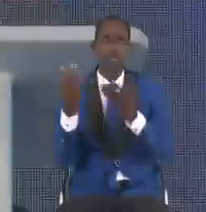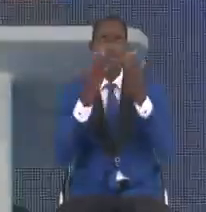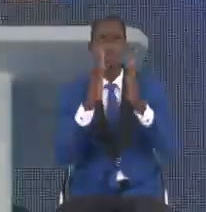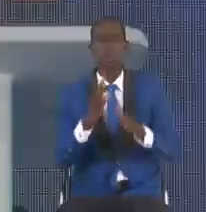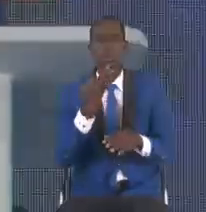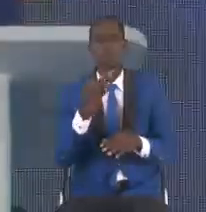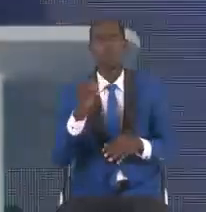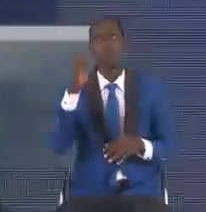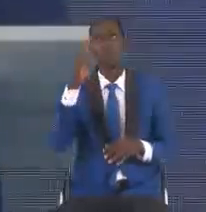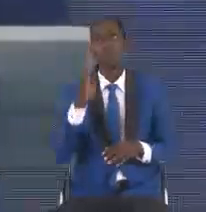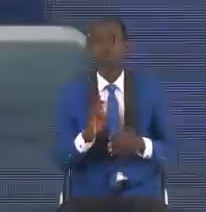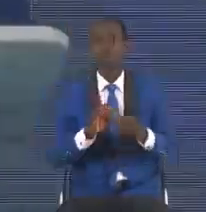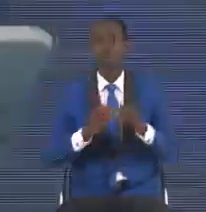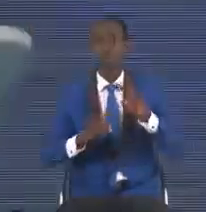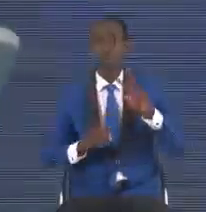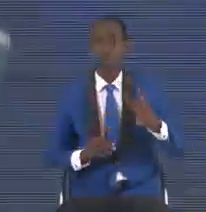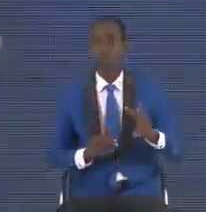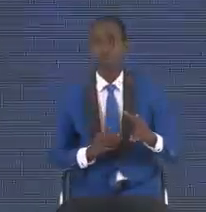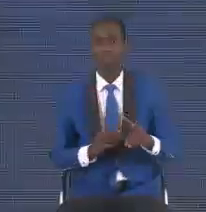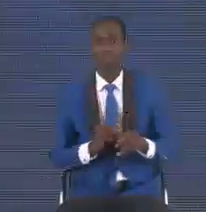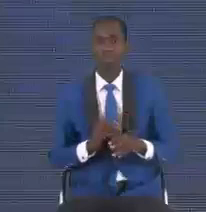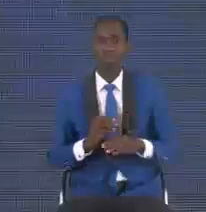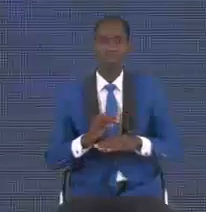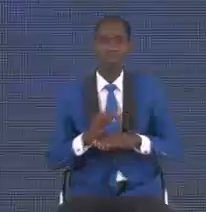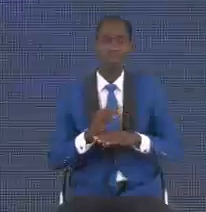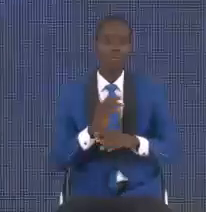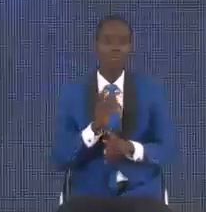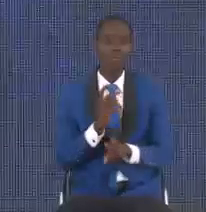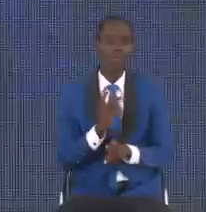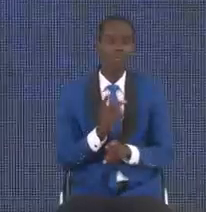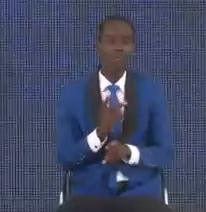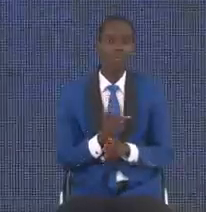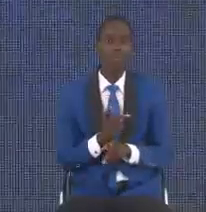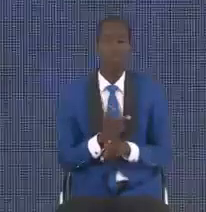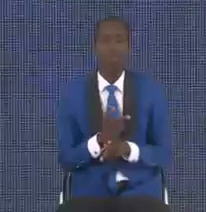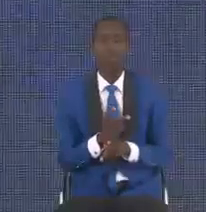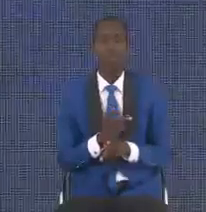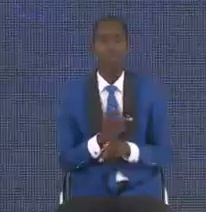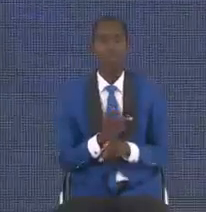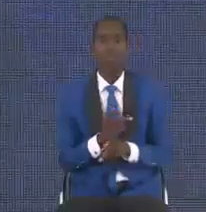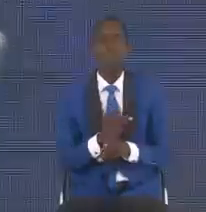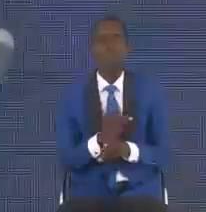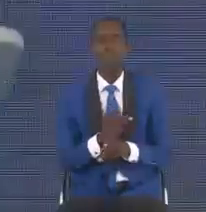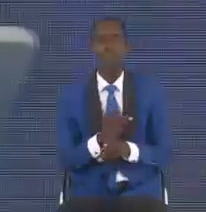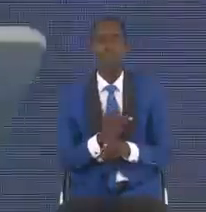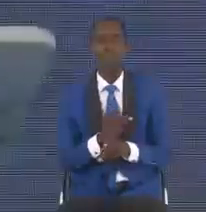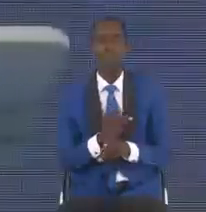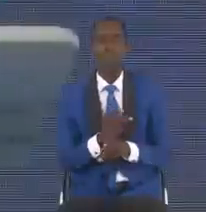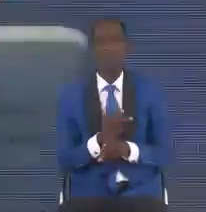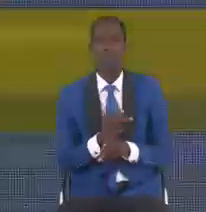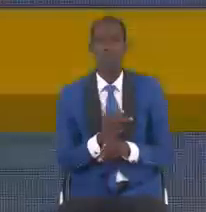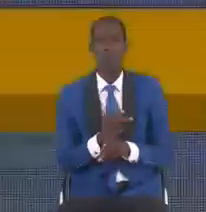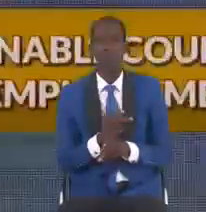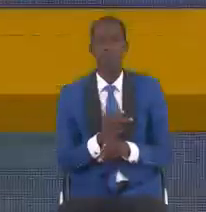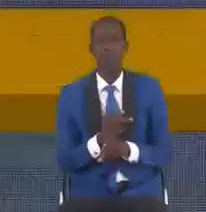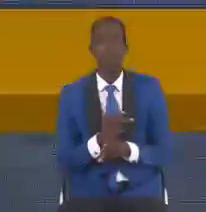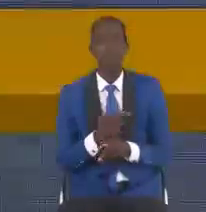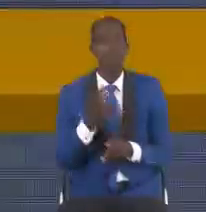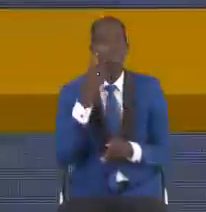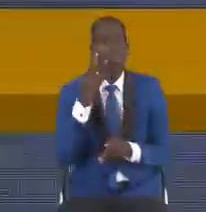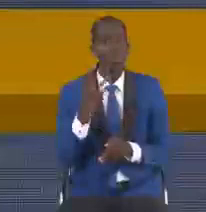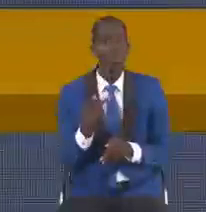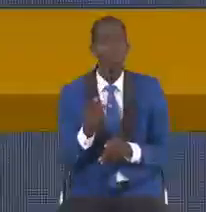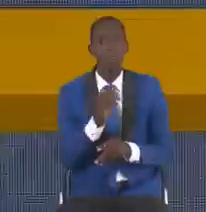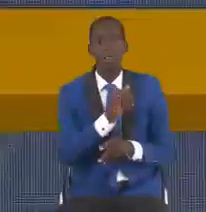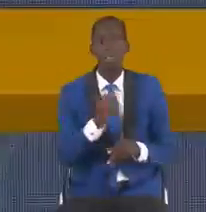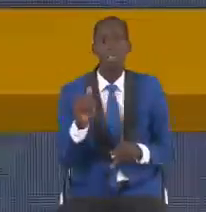two, sustainable cause of an exemplary mentor. The mentor is